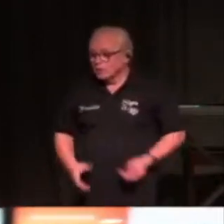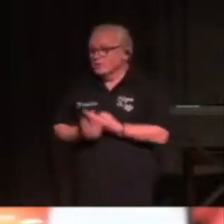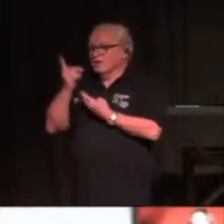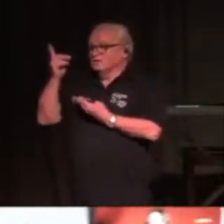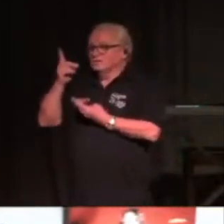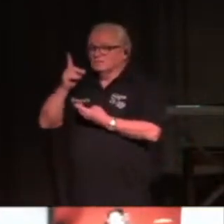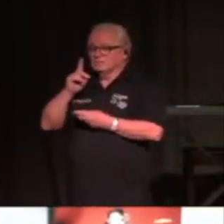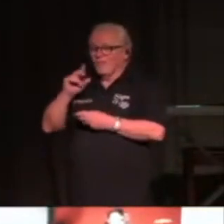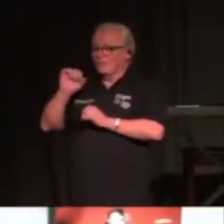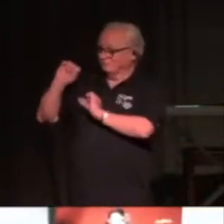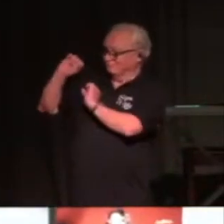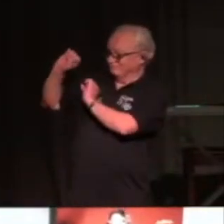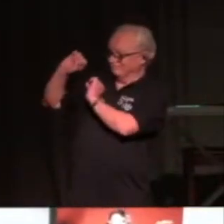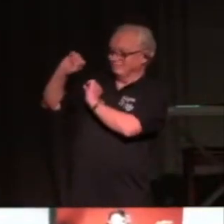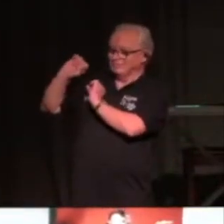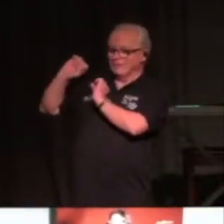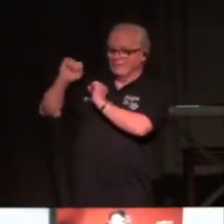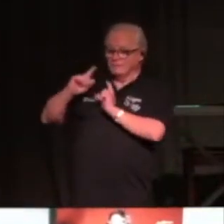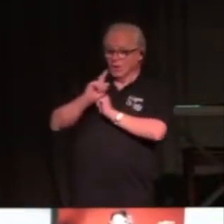God has a way in which he wants it done.